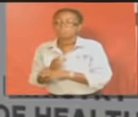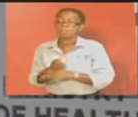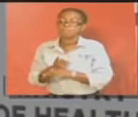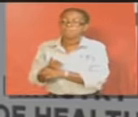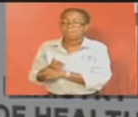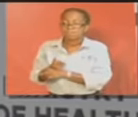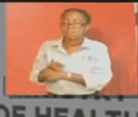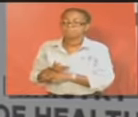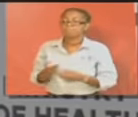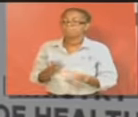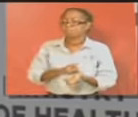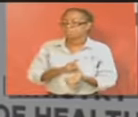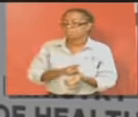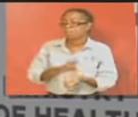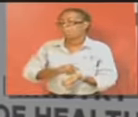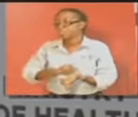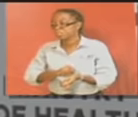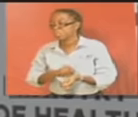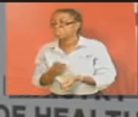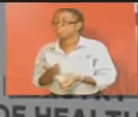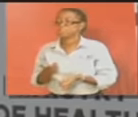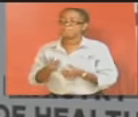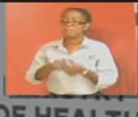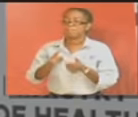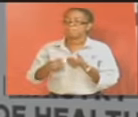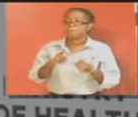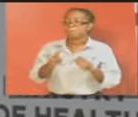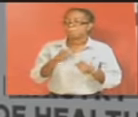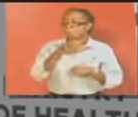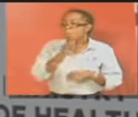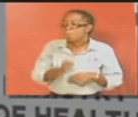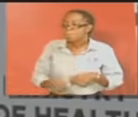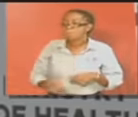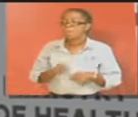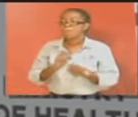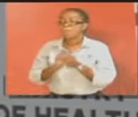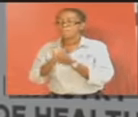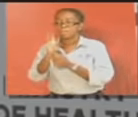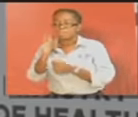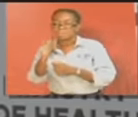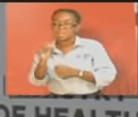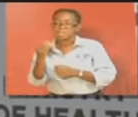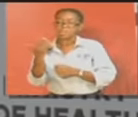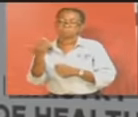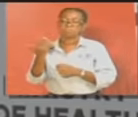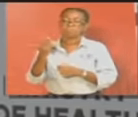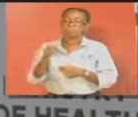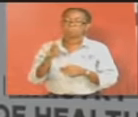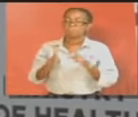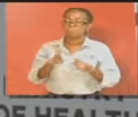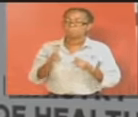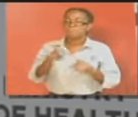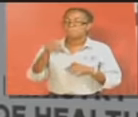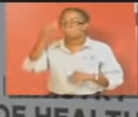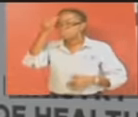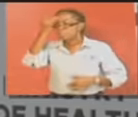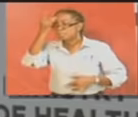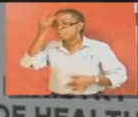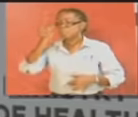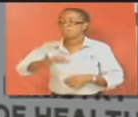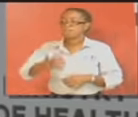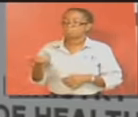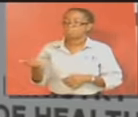60 with the comorbidities. And we will run all the way through and vaccinate as many as possible, and